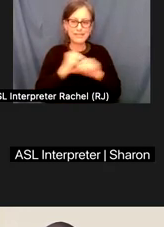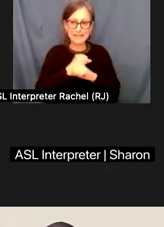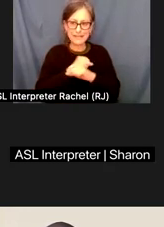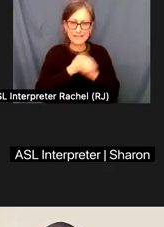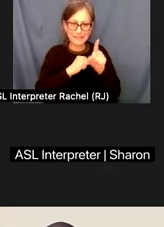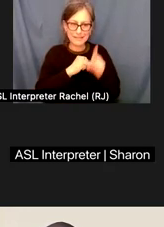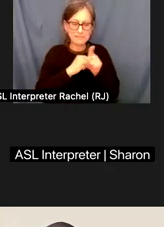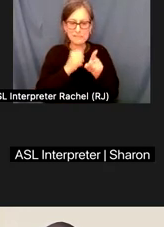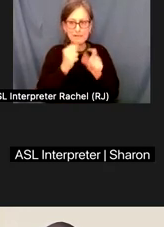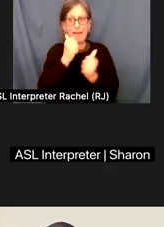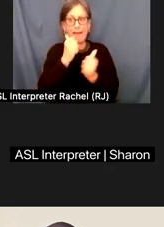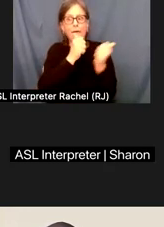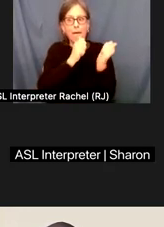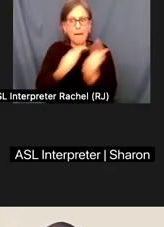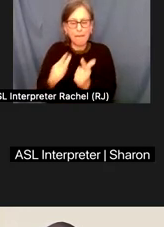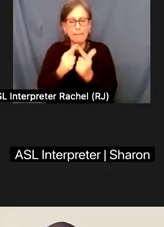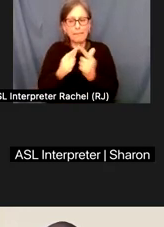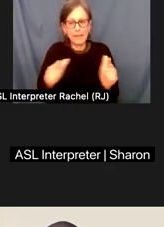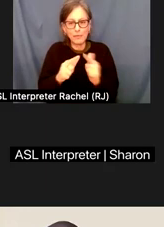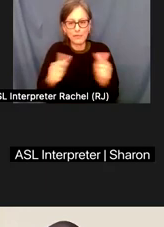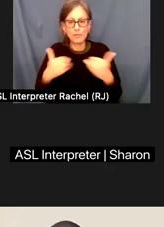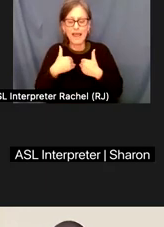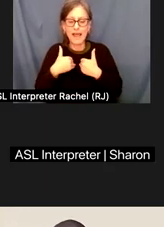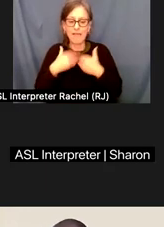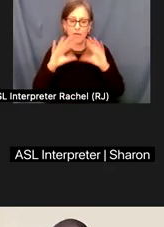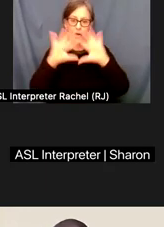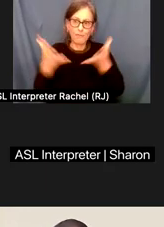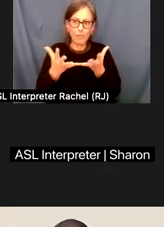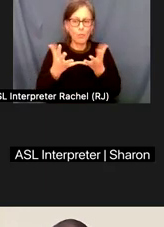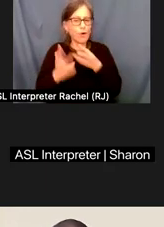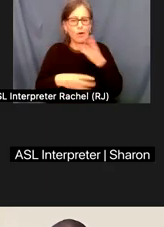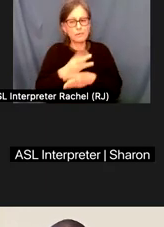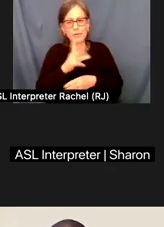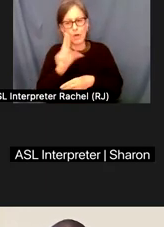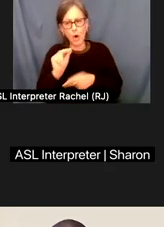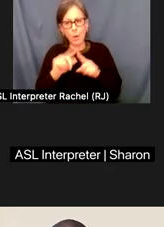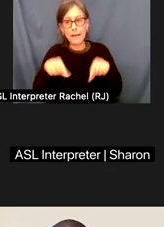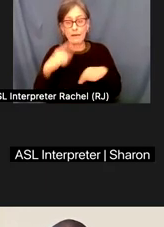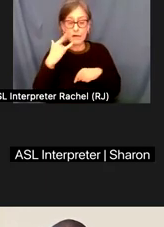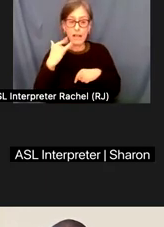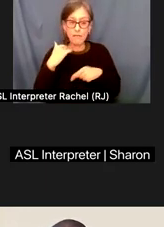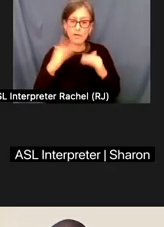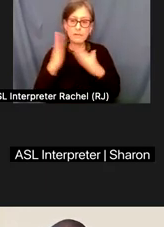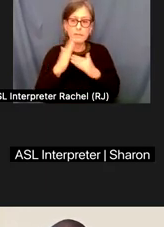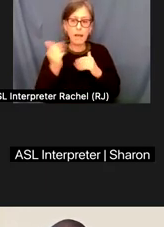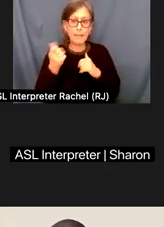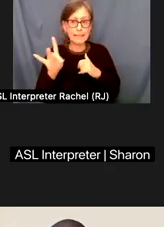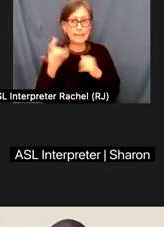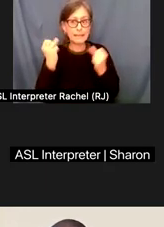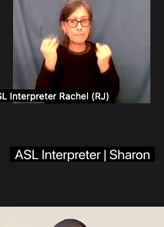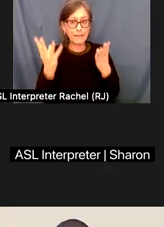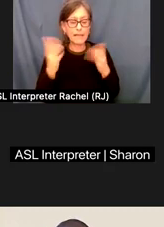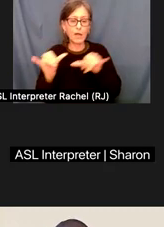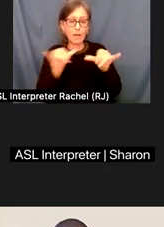not every language, the top languages worldwide, but many of the most